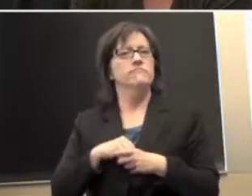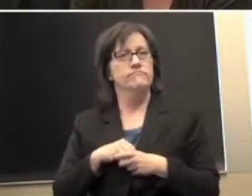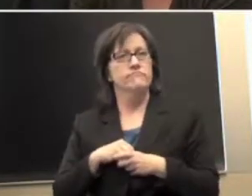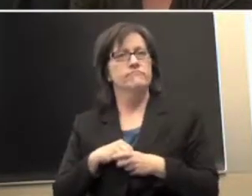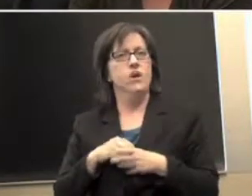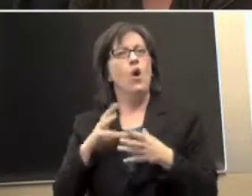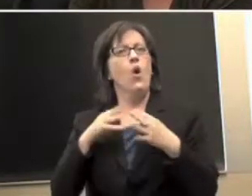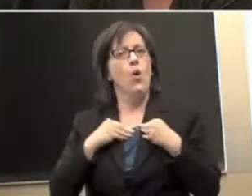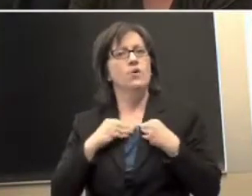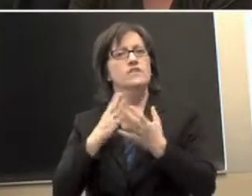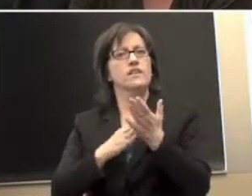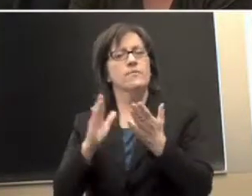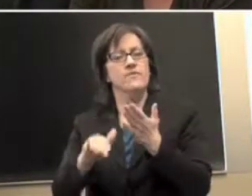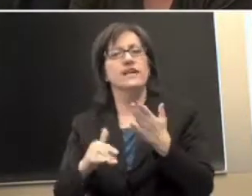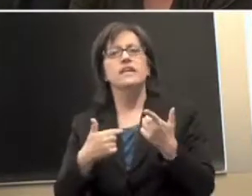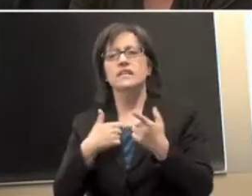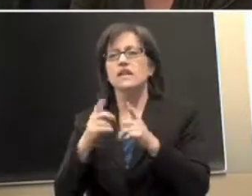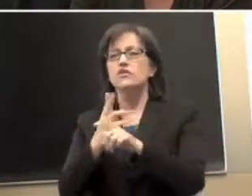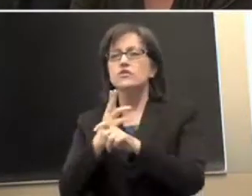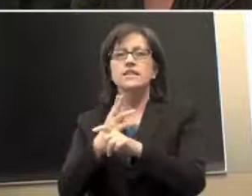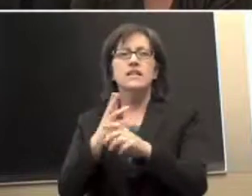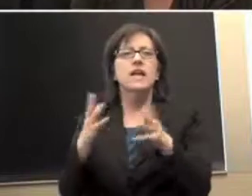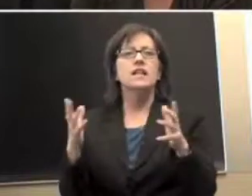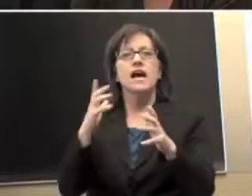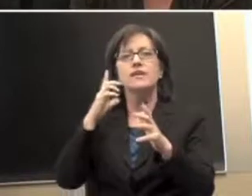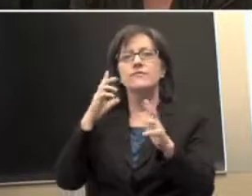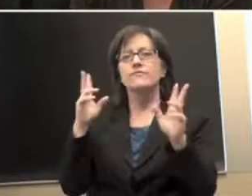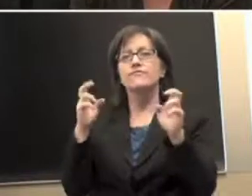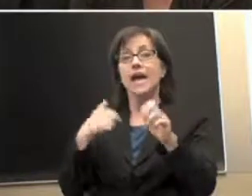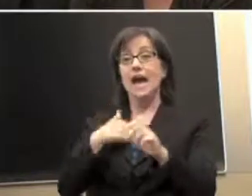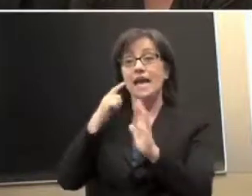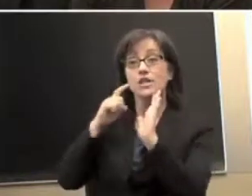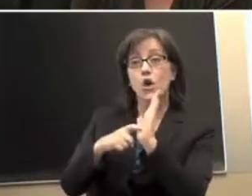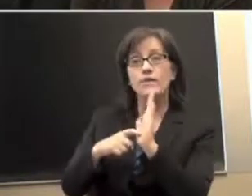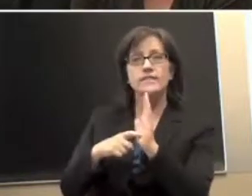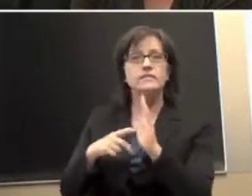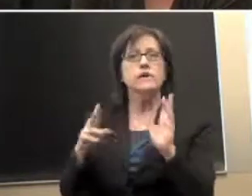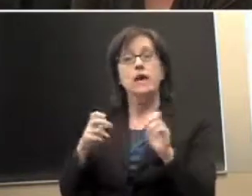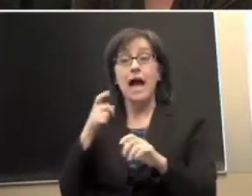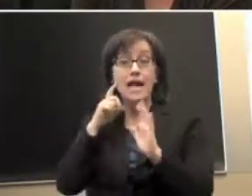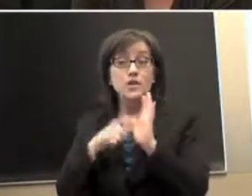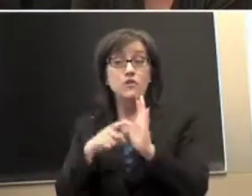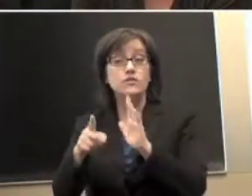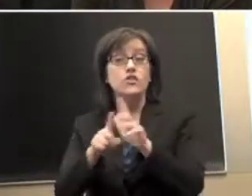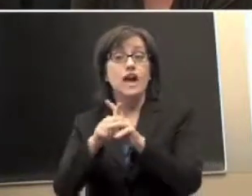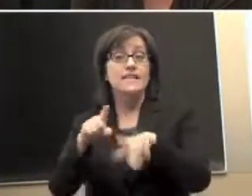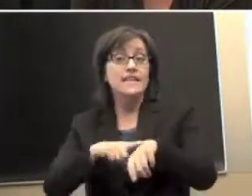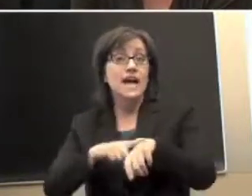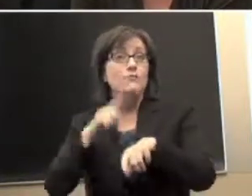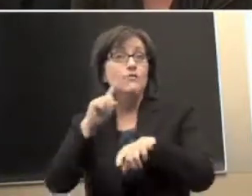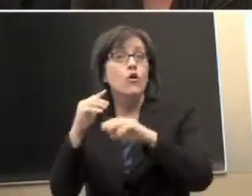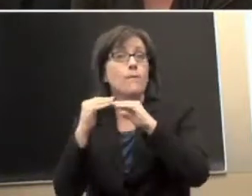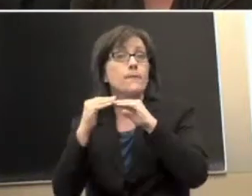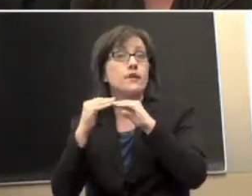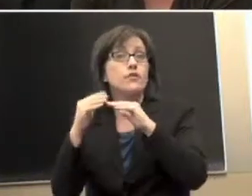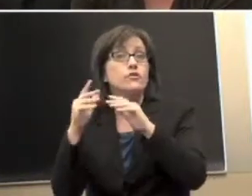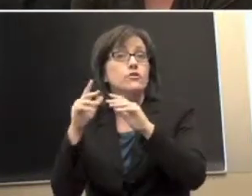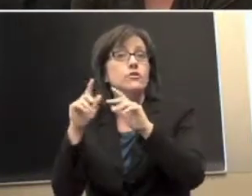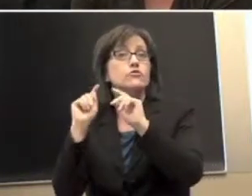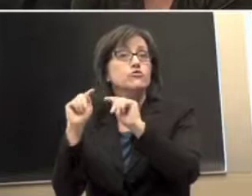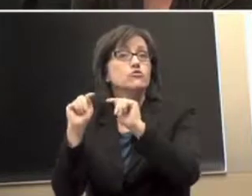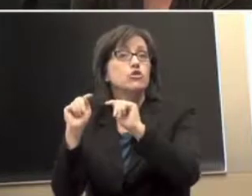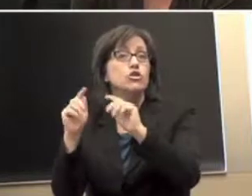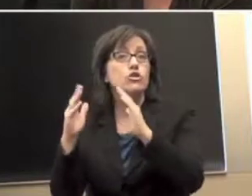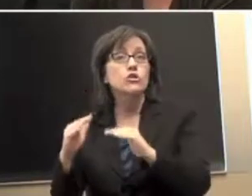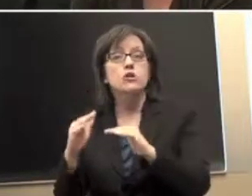Using a lot of the I notice that you're on time for peer tutoring. I notice that, those types of